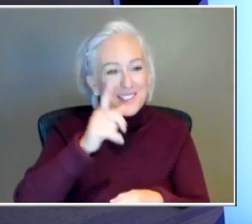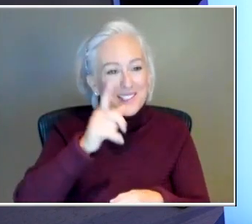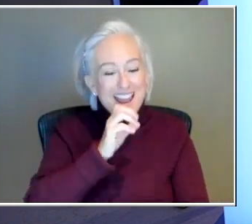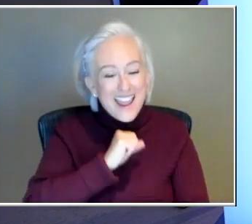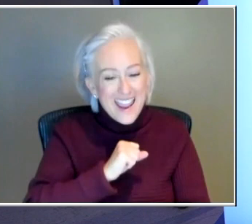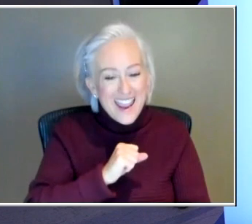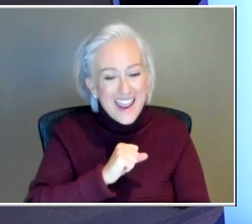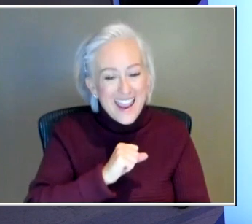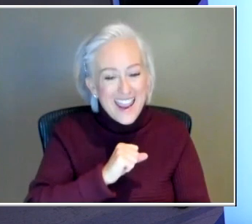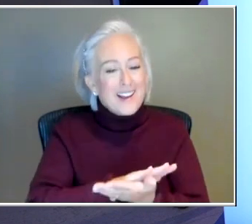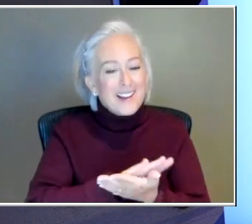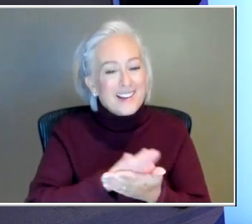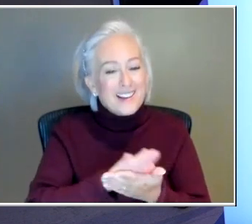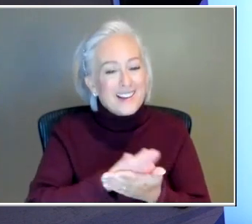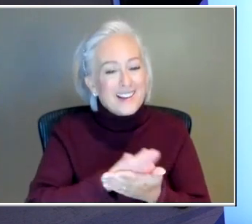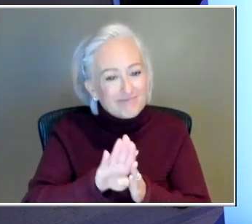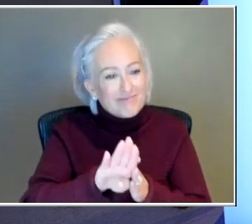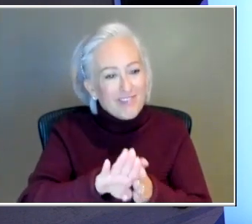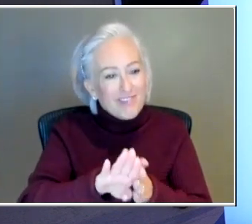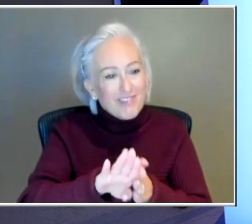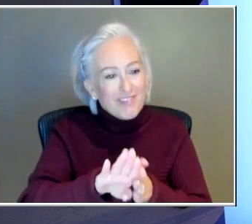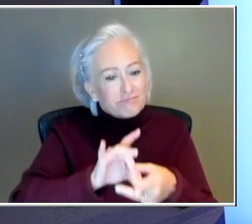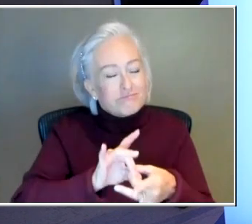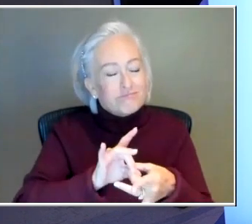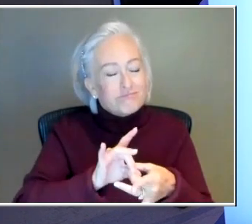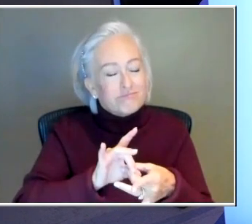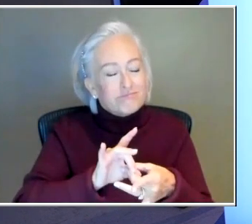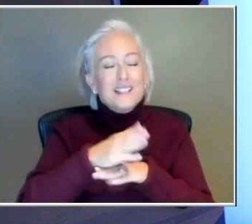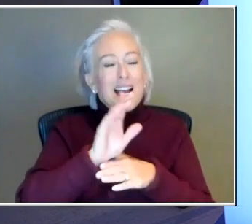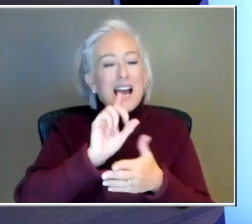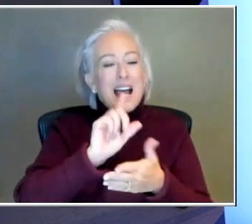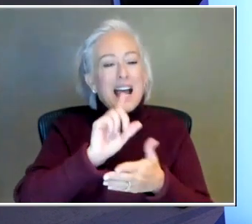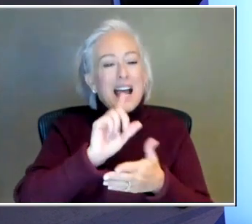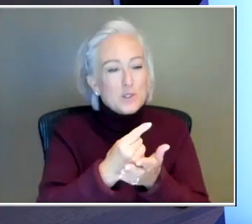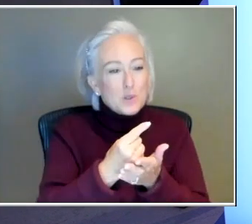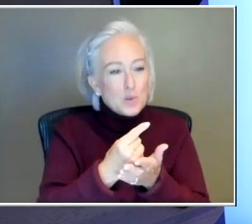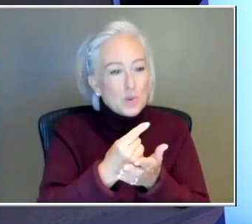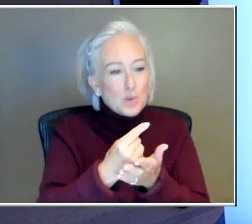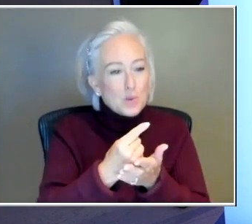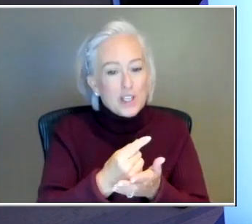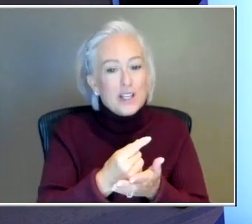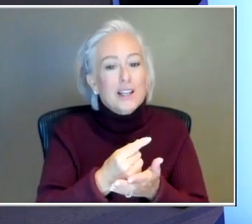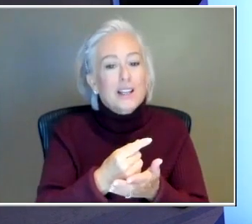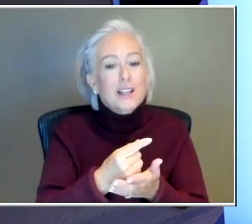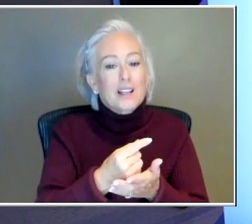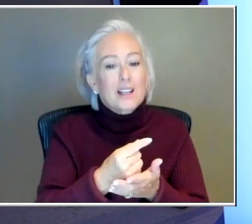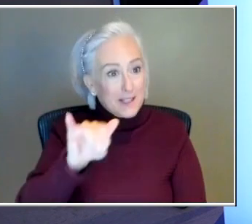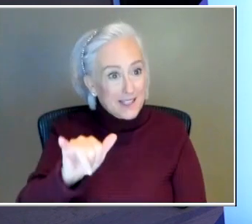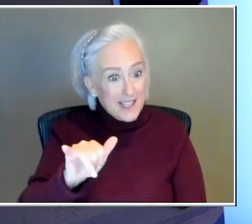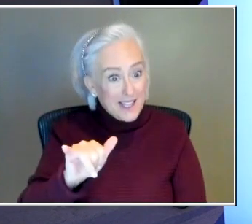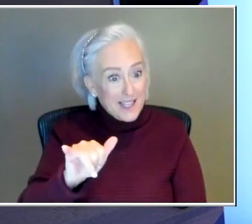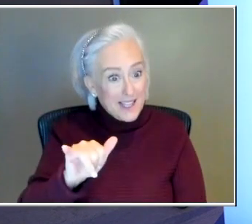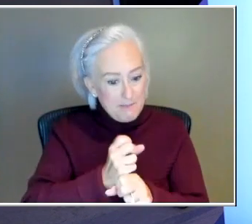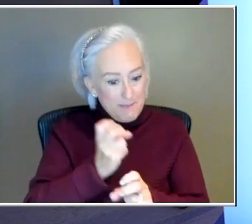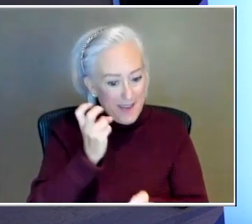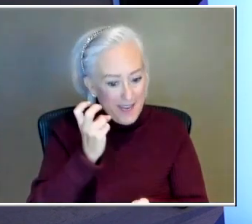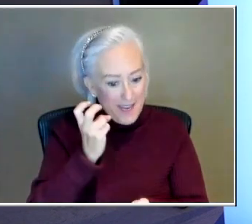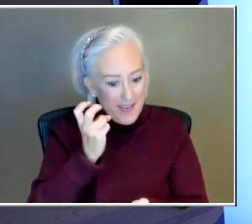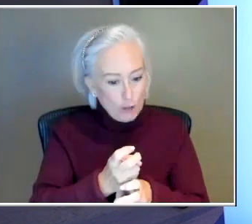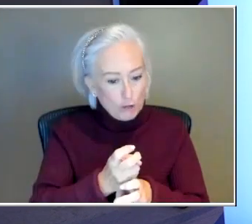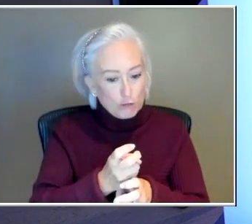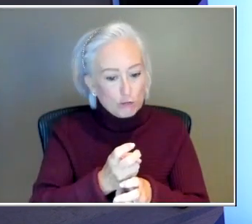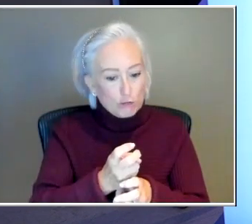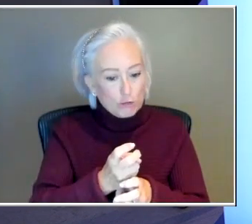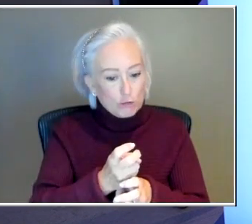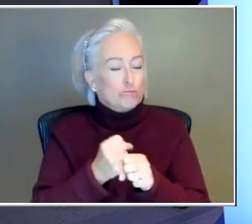I'm sure you both had. After graduation, epilepsy made it hard for you to enter the job space. Were